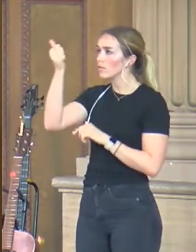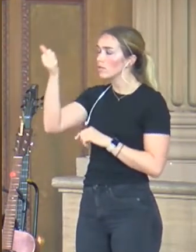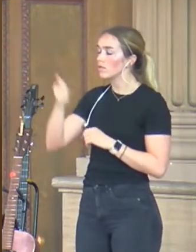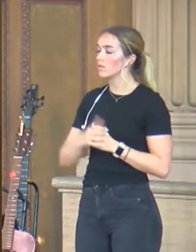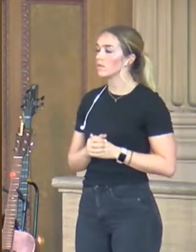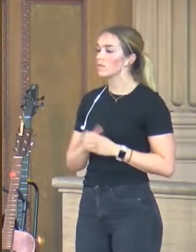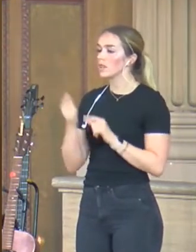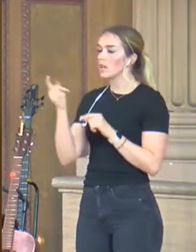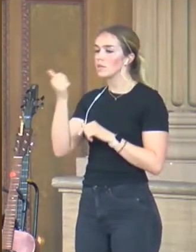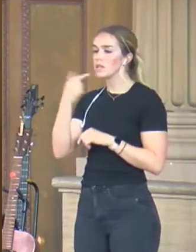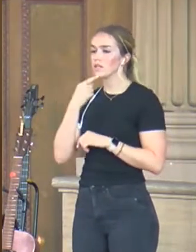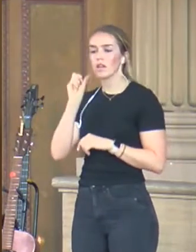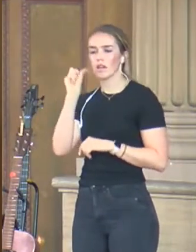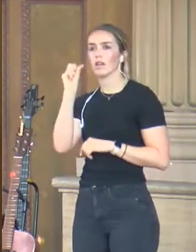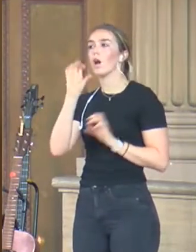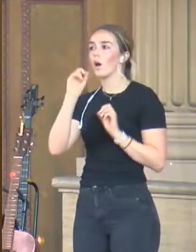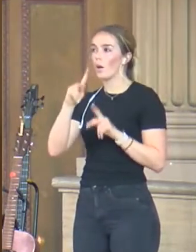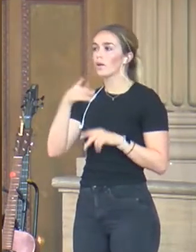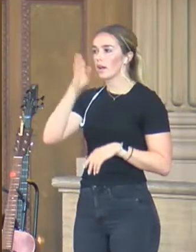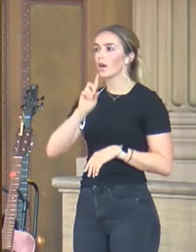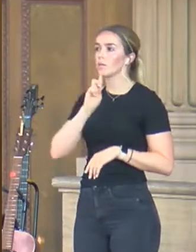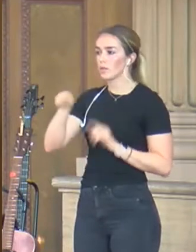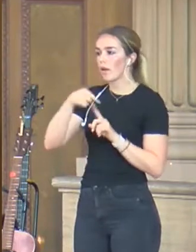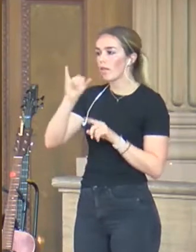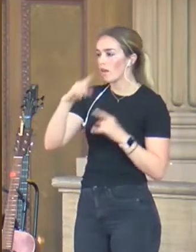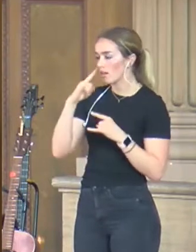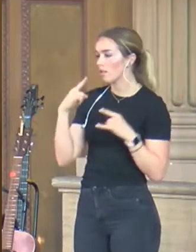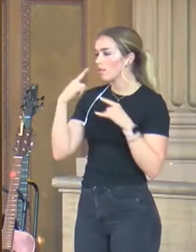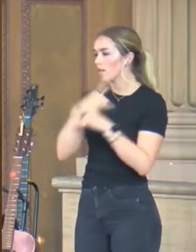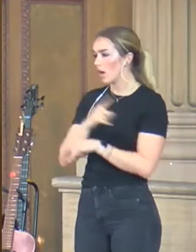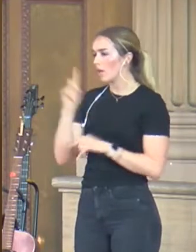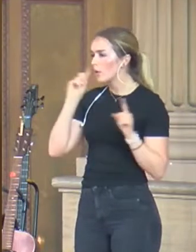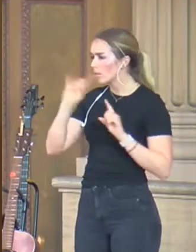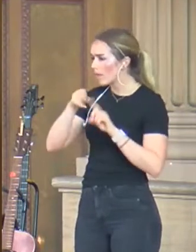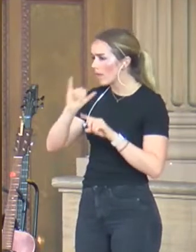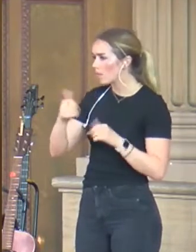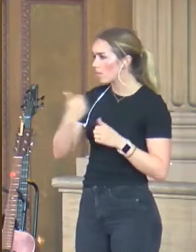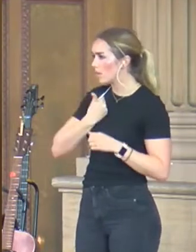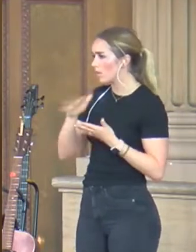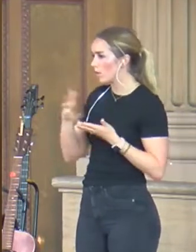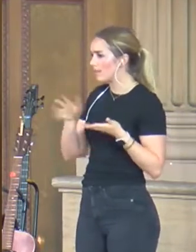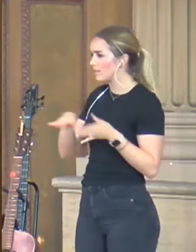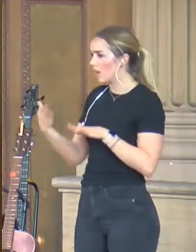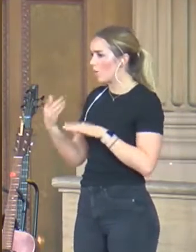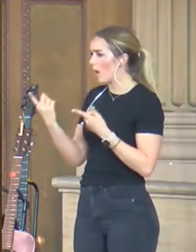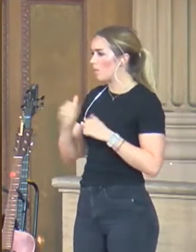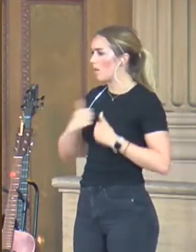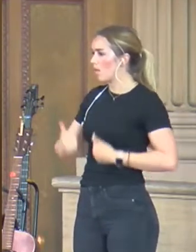It's like you're saying, yeah, God, you work wonders for your people. I've always heard about it. But if I'm dead, what wonders are going to be working for me?